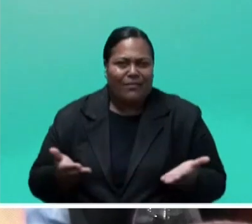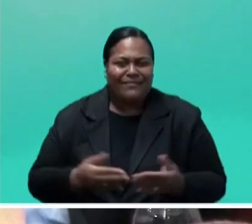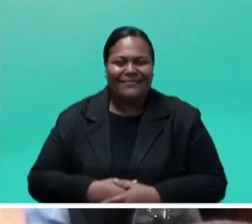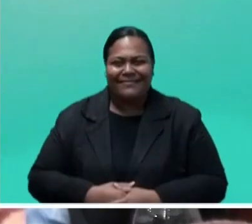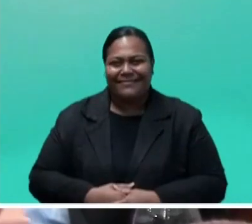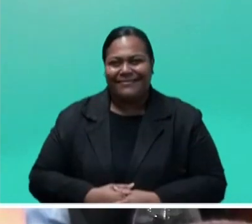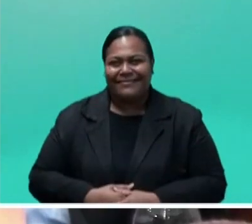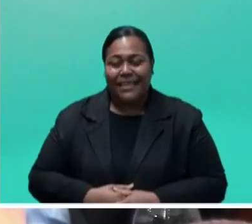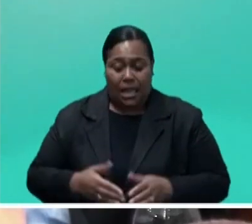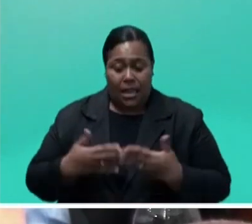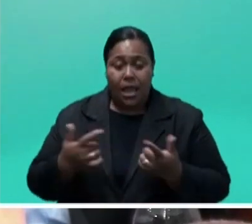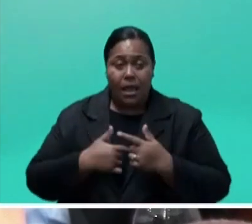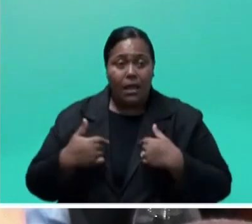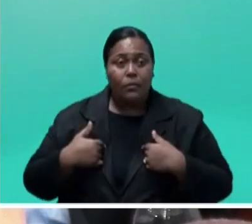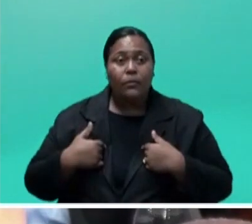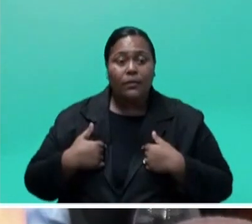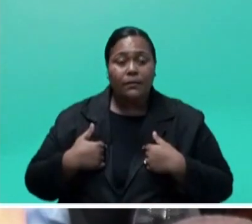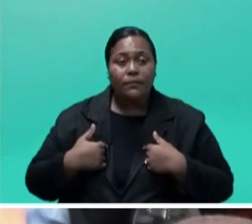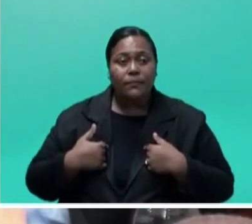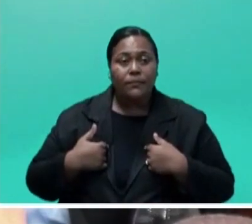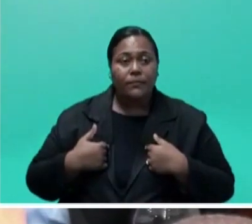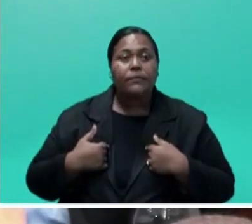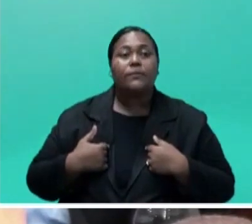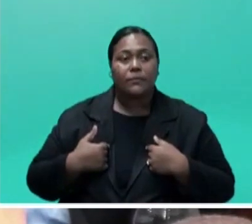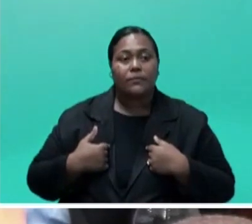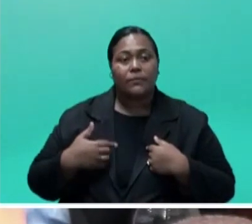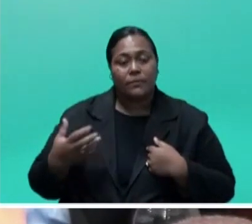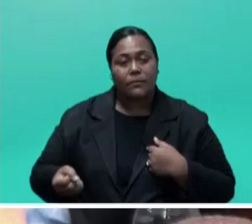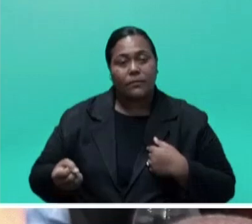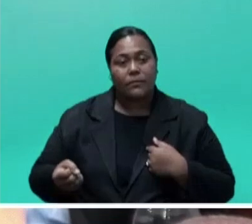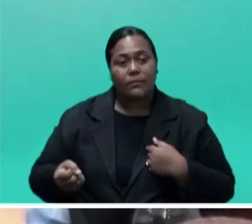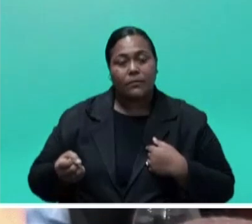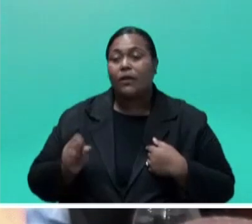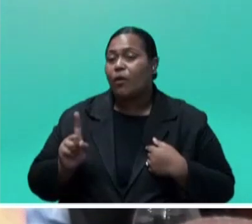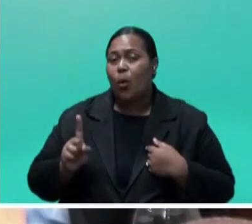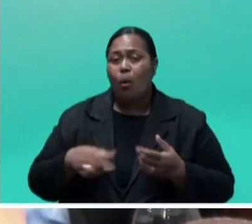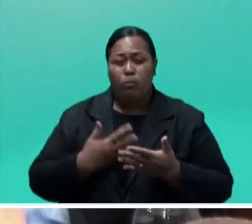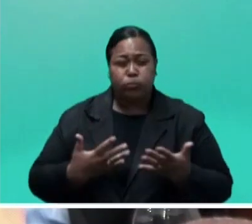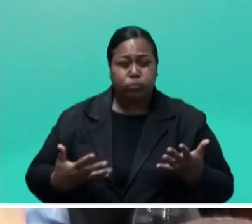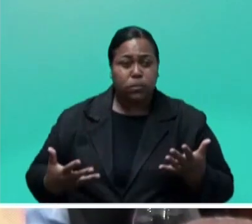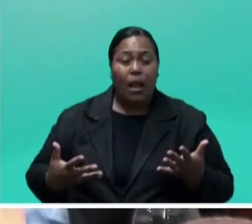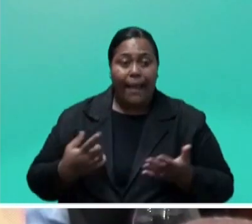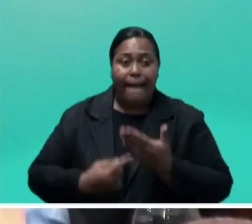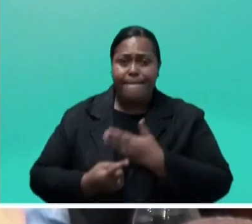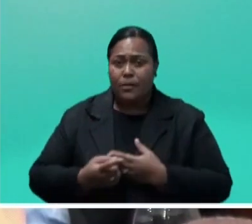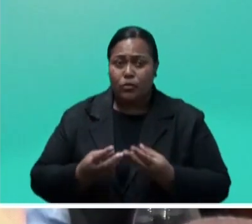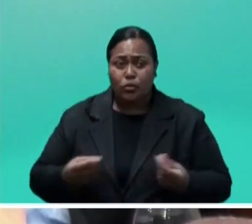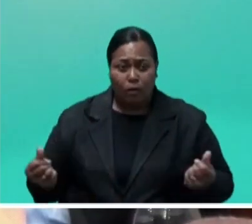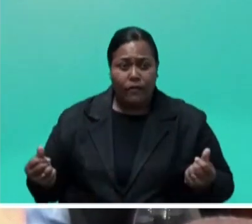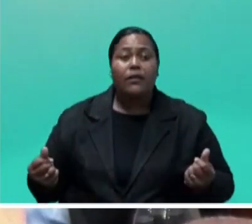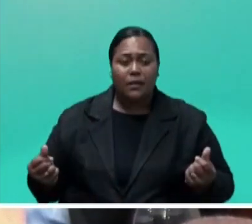now undertaking in terms of the comprehensive solution. We do need to